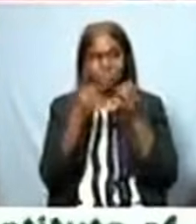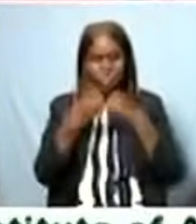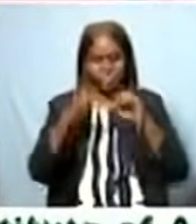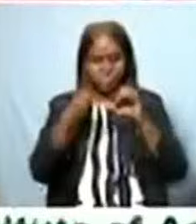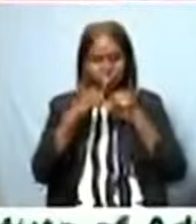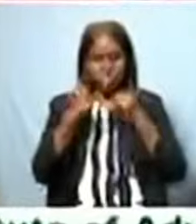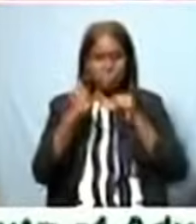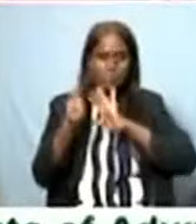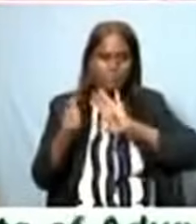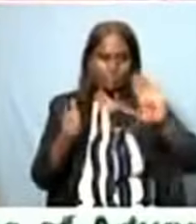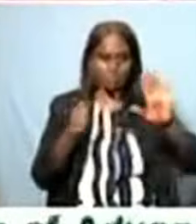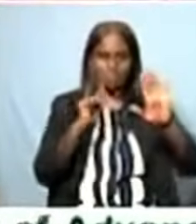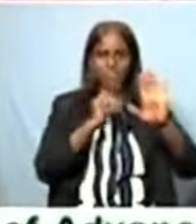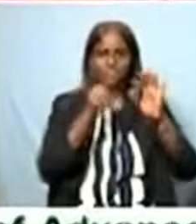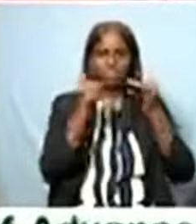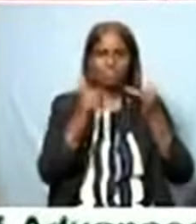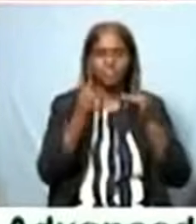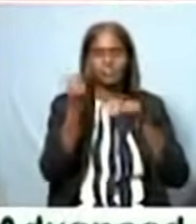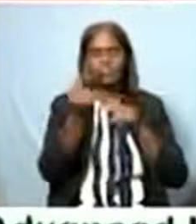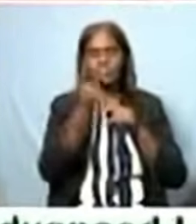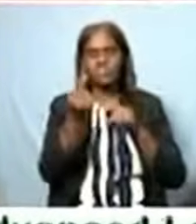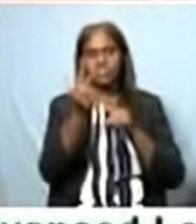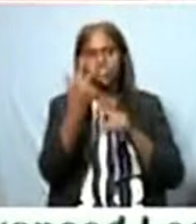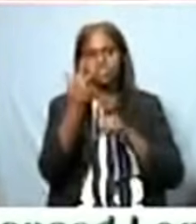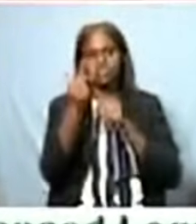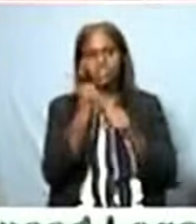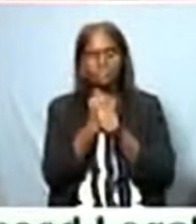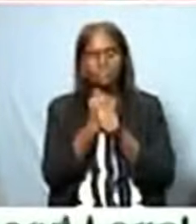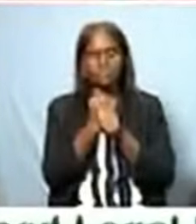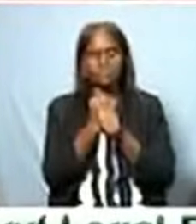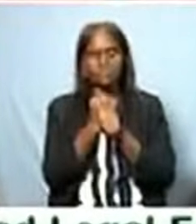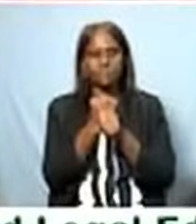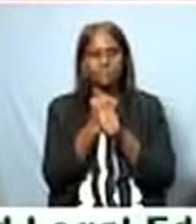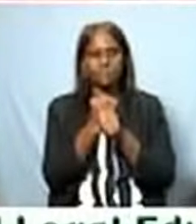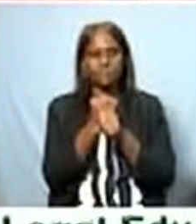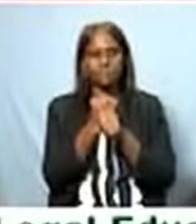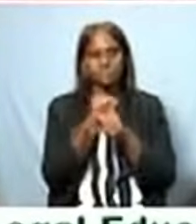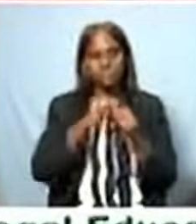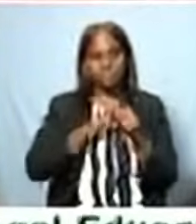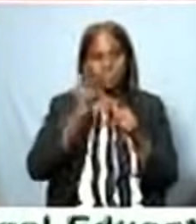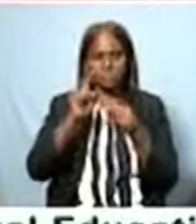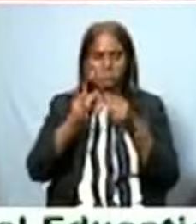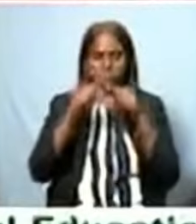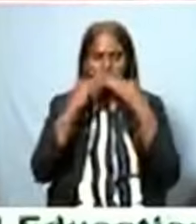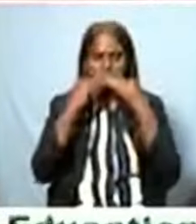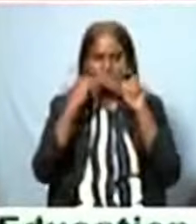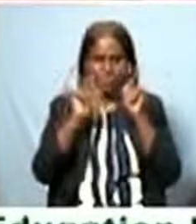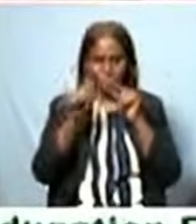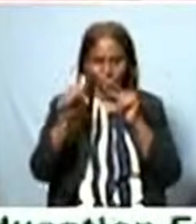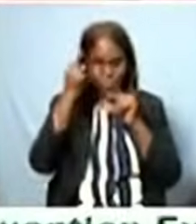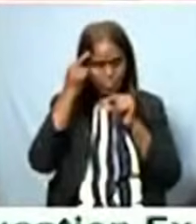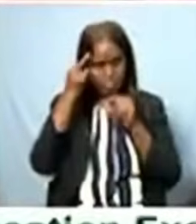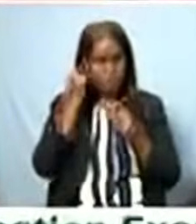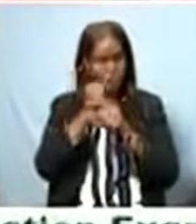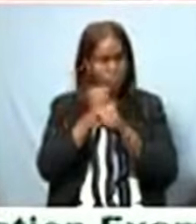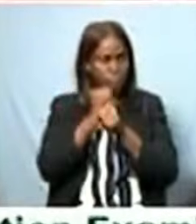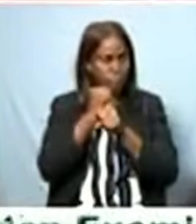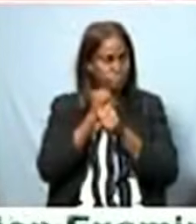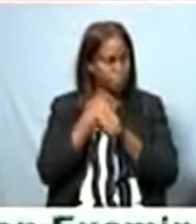the ban is now only 3 years. I think we need to appreciate where the government is coming